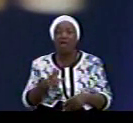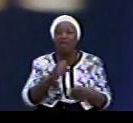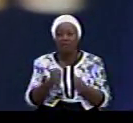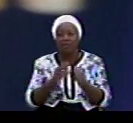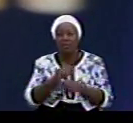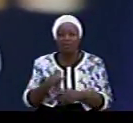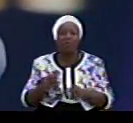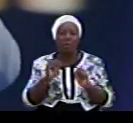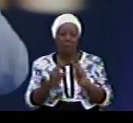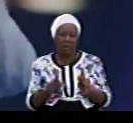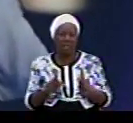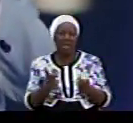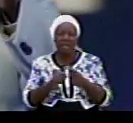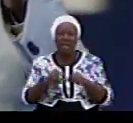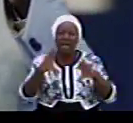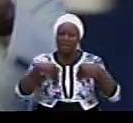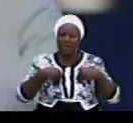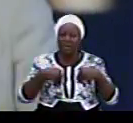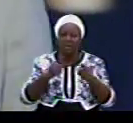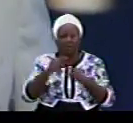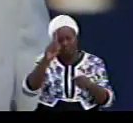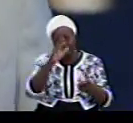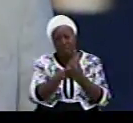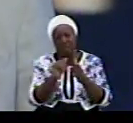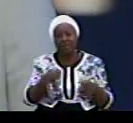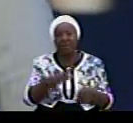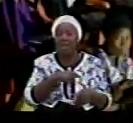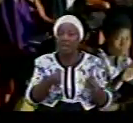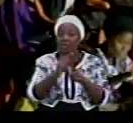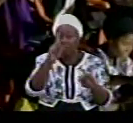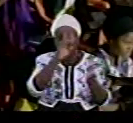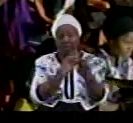believed. As you believe tonight, it will happen to you.